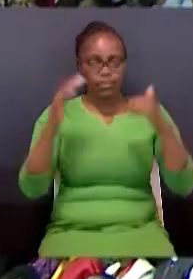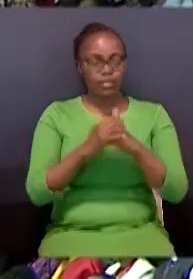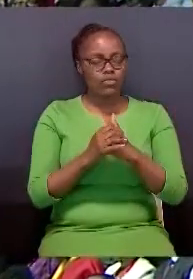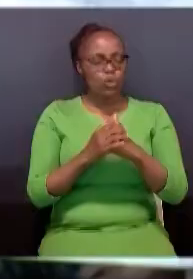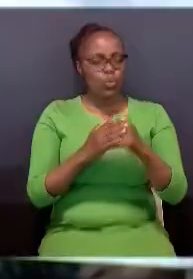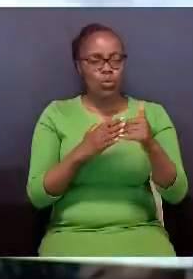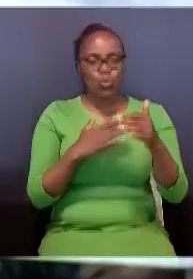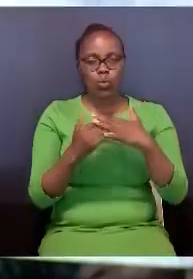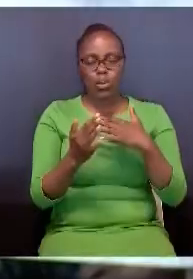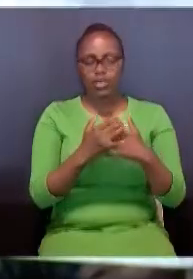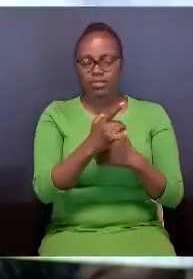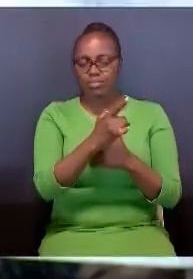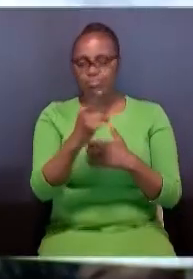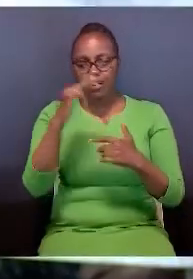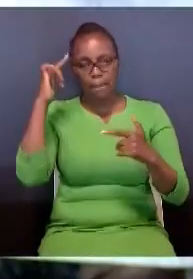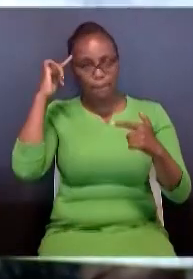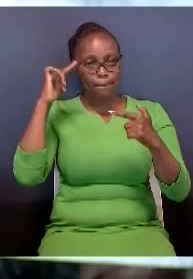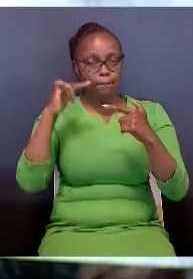Whatever your purpose,